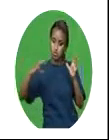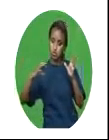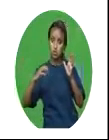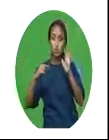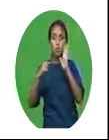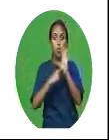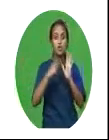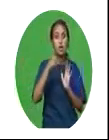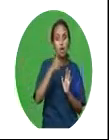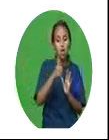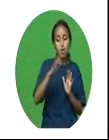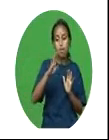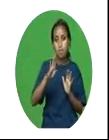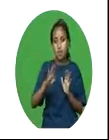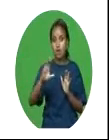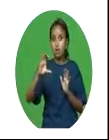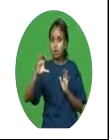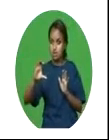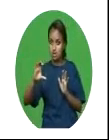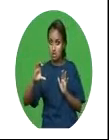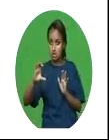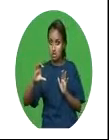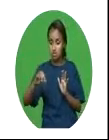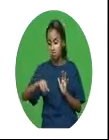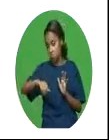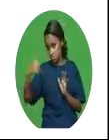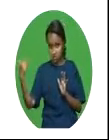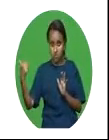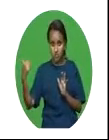points A, B, C, etc.